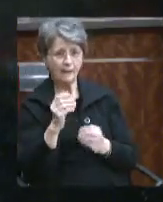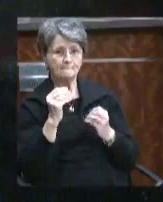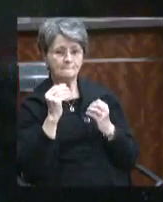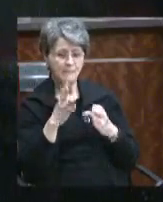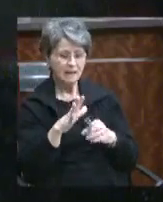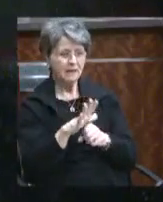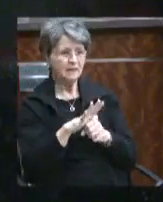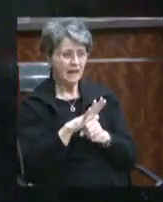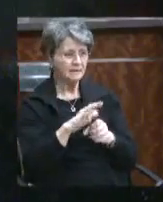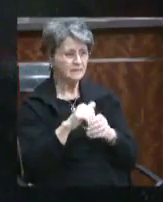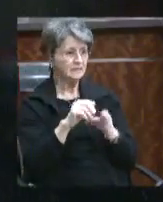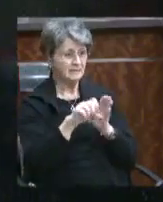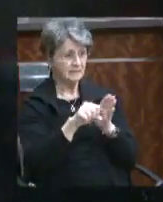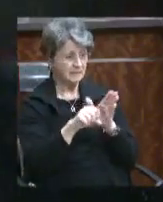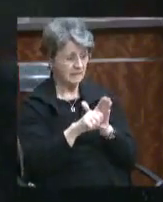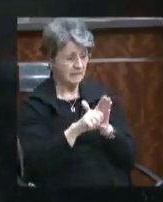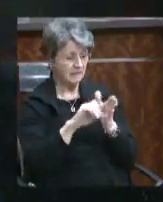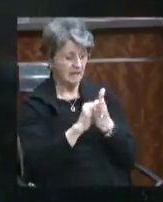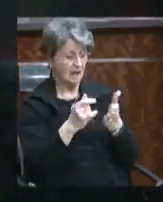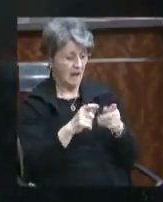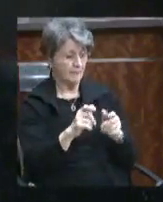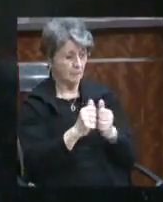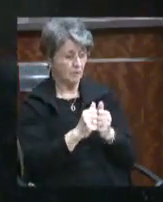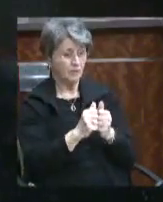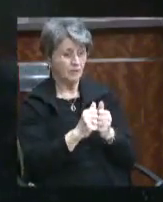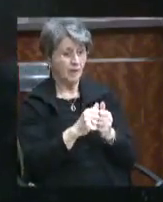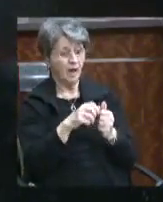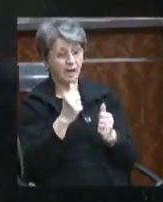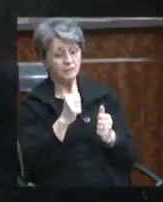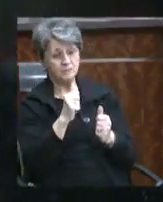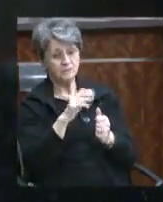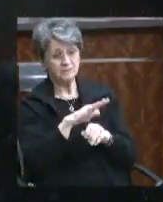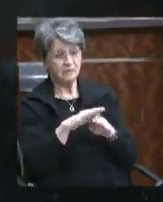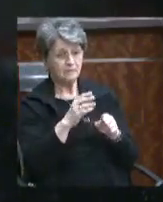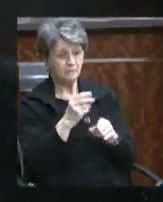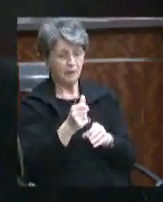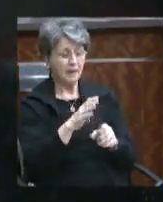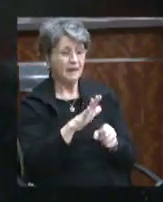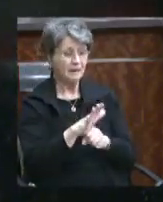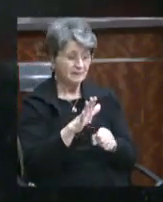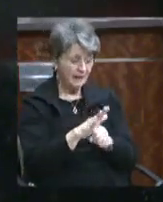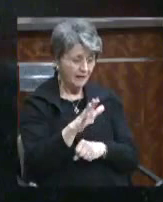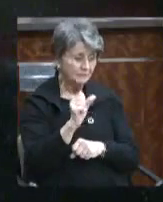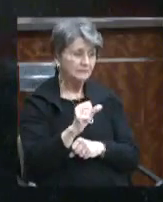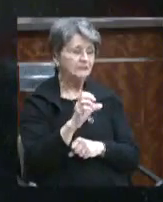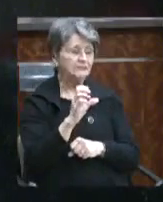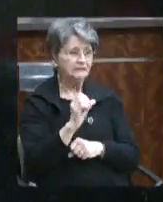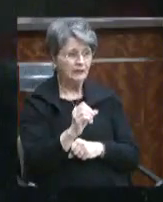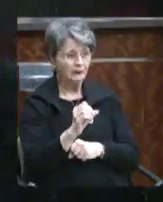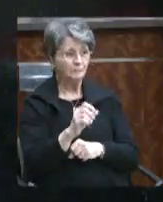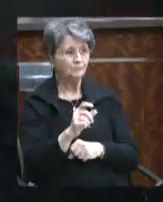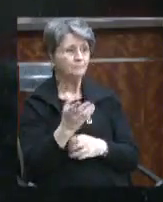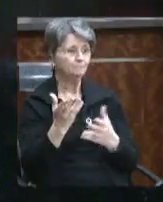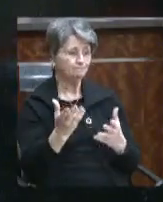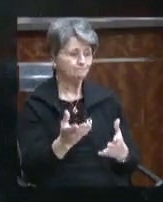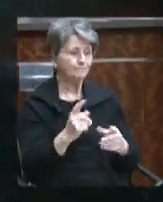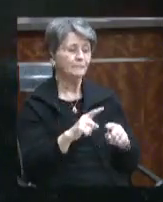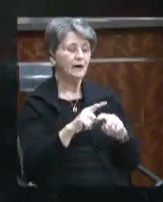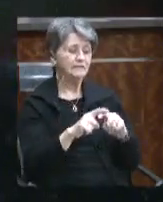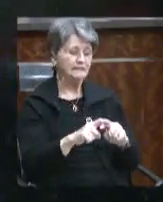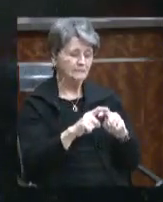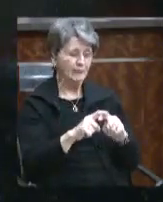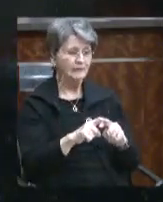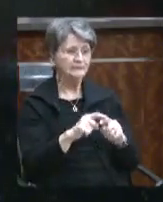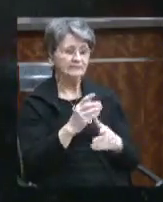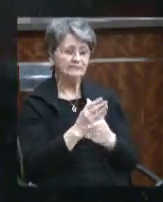that. Many were underpaid. So it depends what municipality you were.